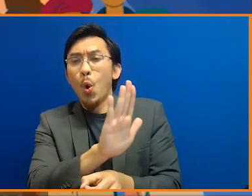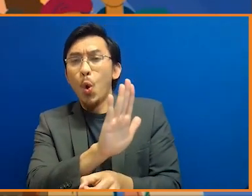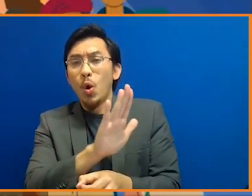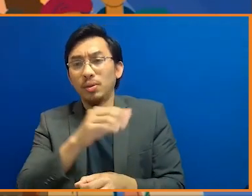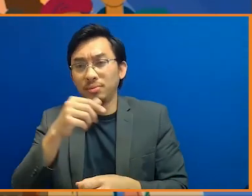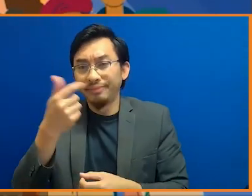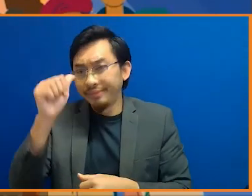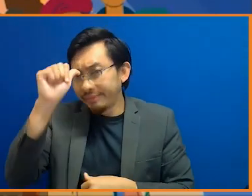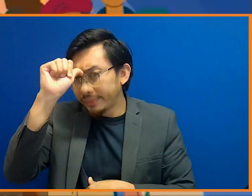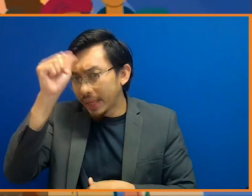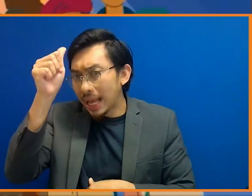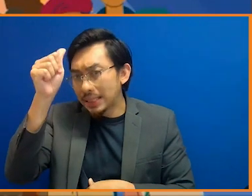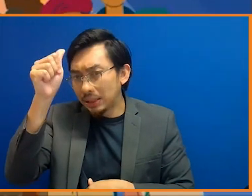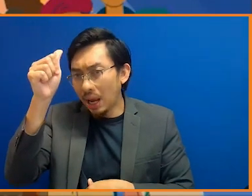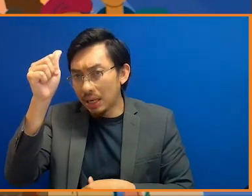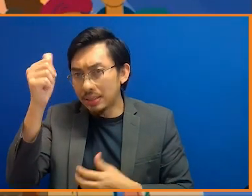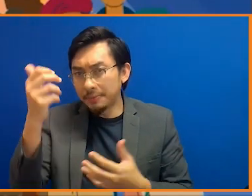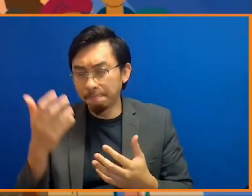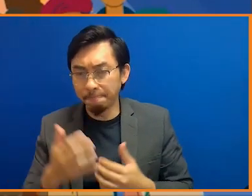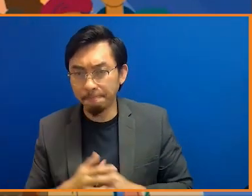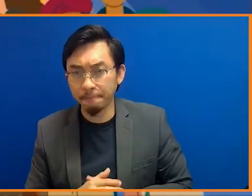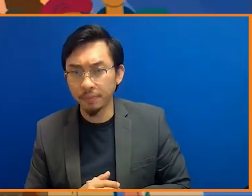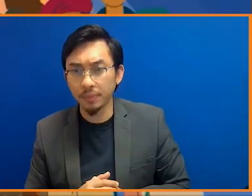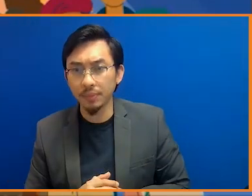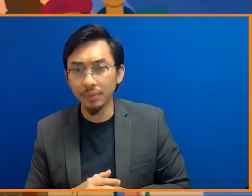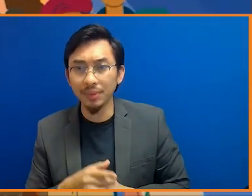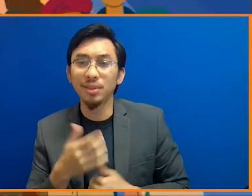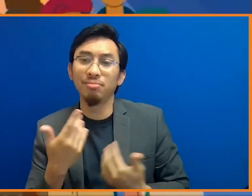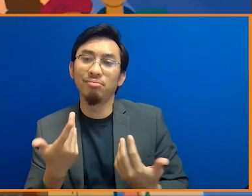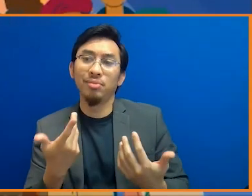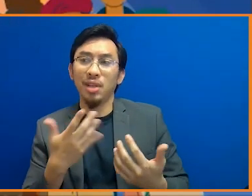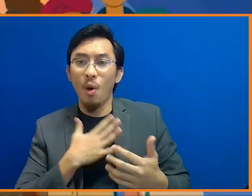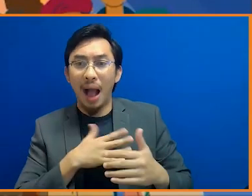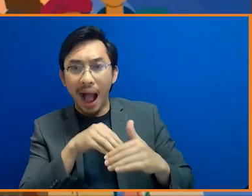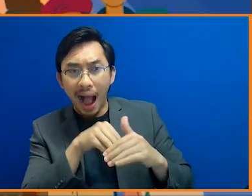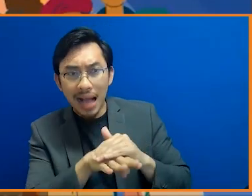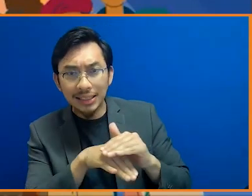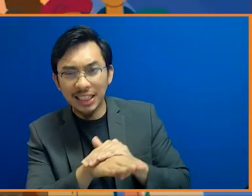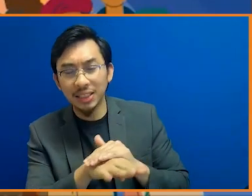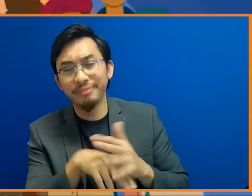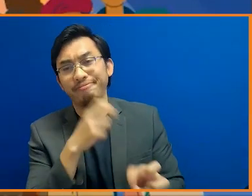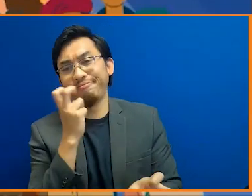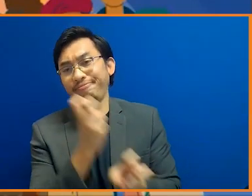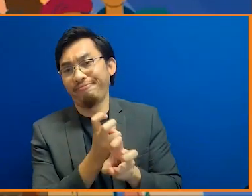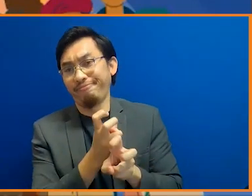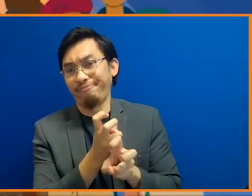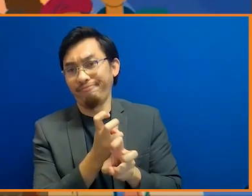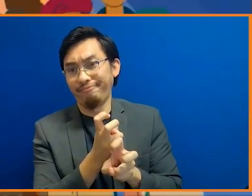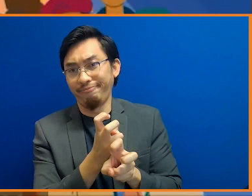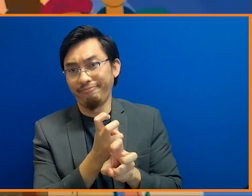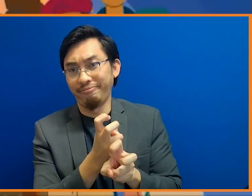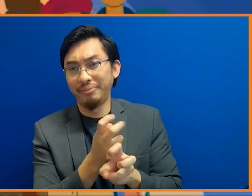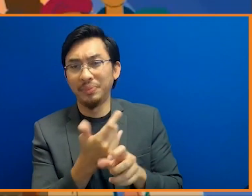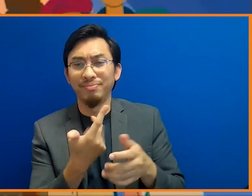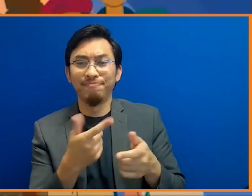to India, and um, it's difficult to access because